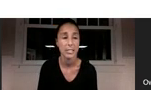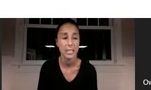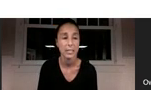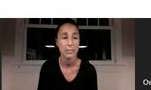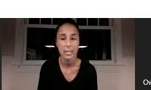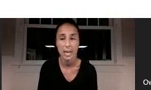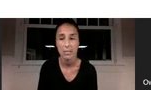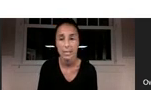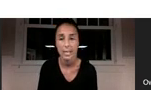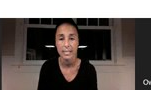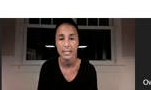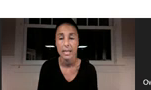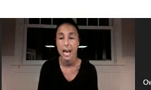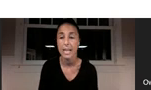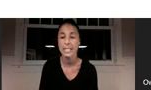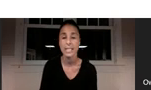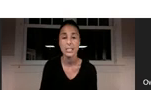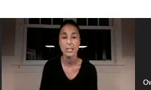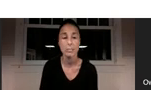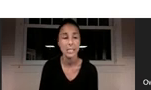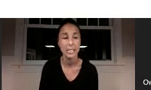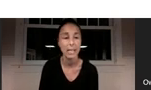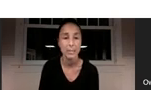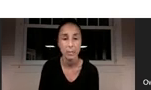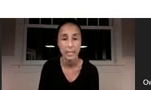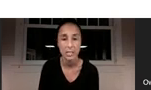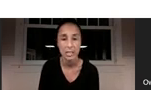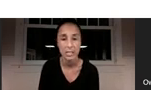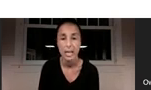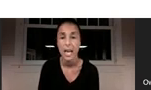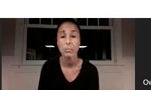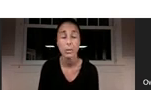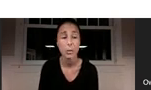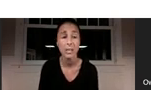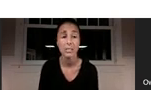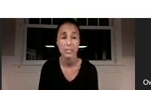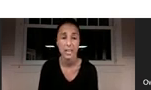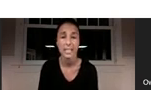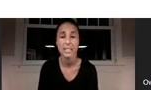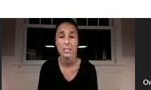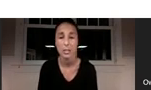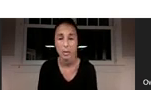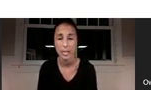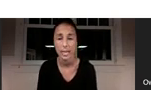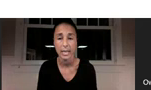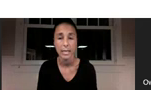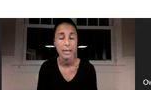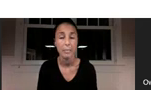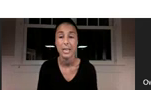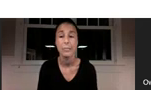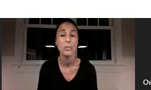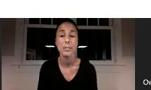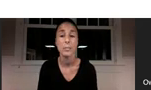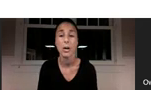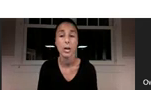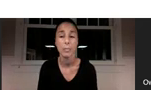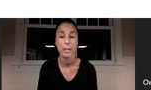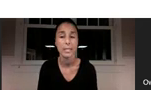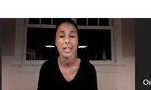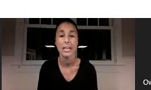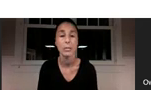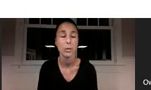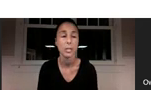office tenants are continuing to downsize. And as lease terms near expiration, employers' flights to quality, meaning moves